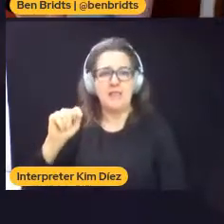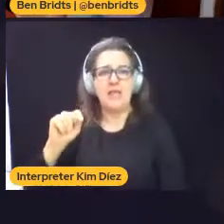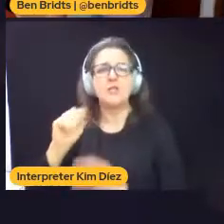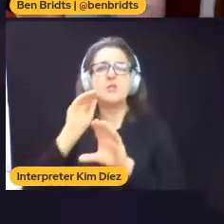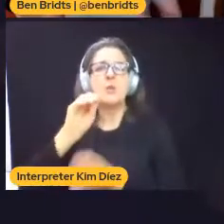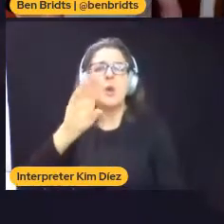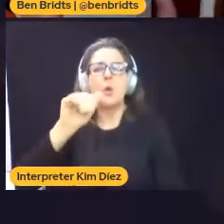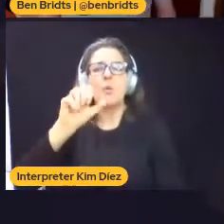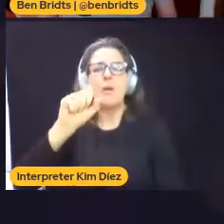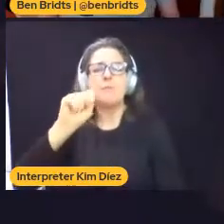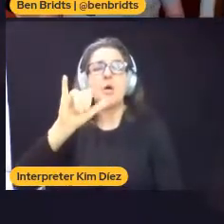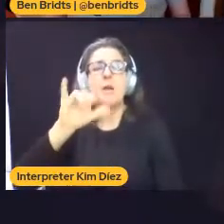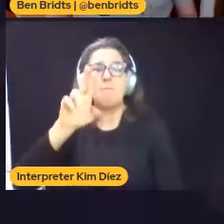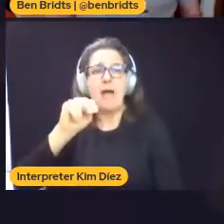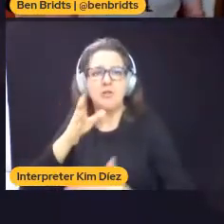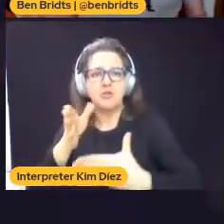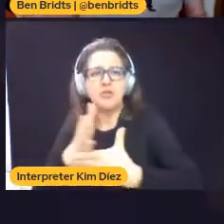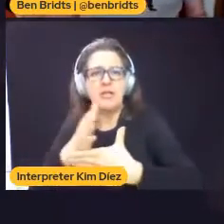app2 and web1.